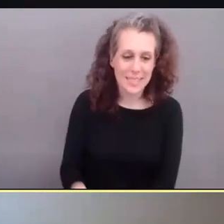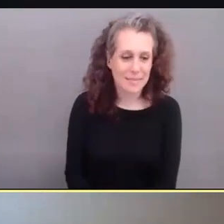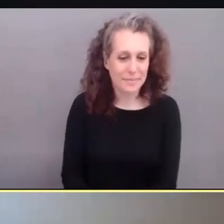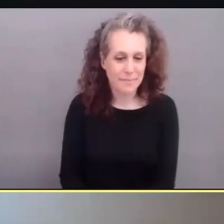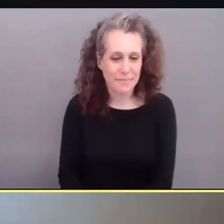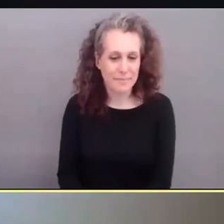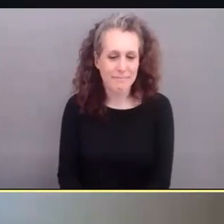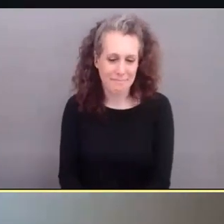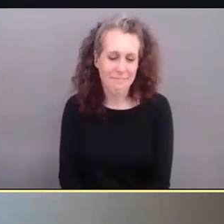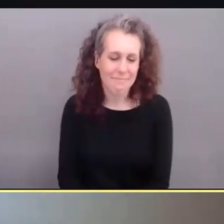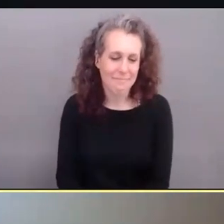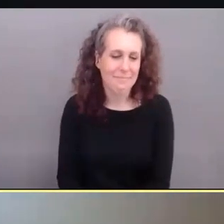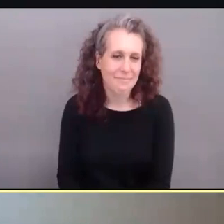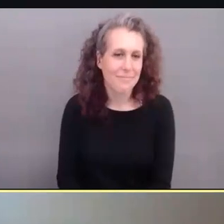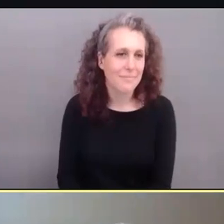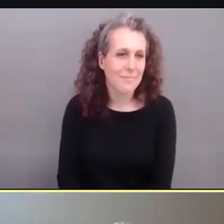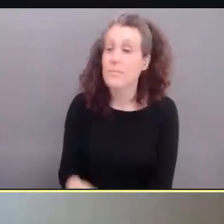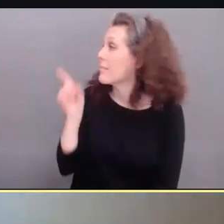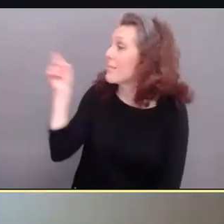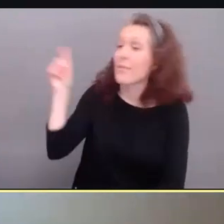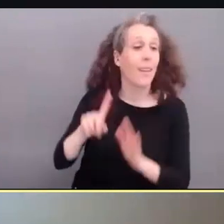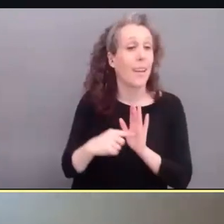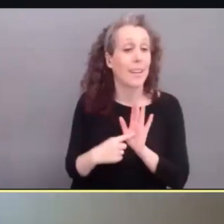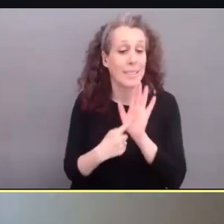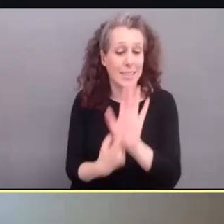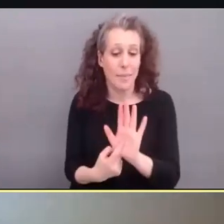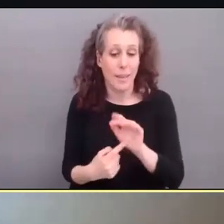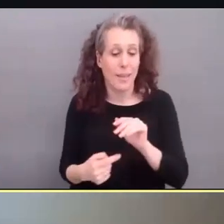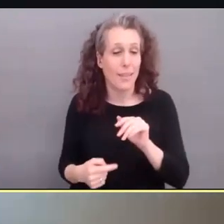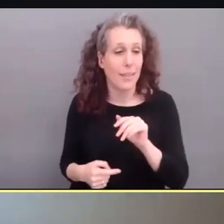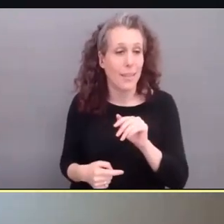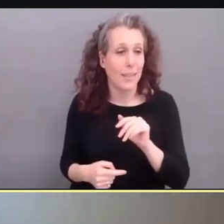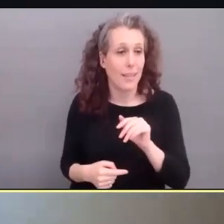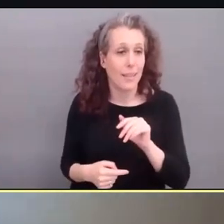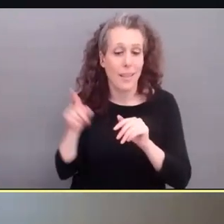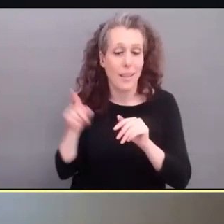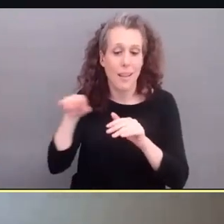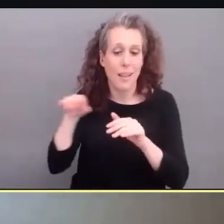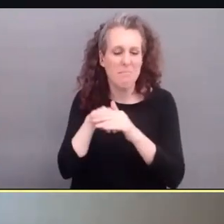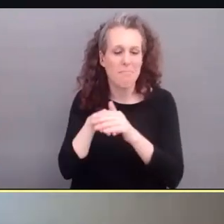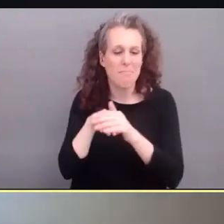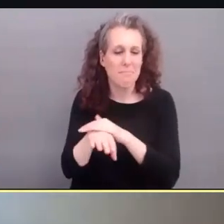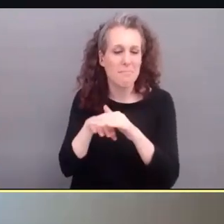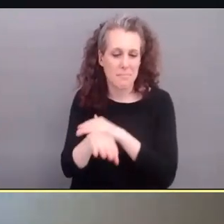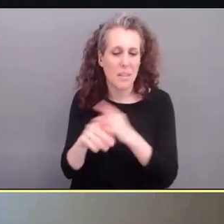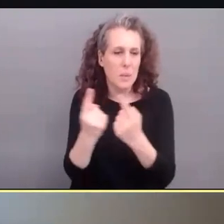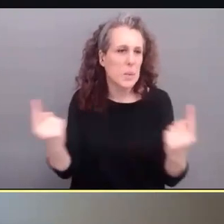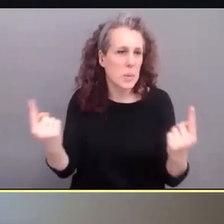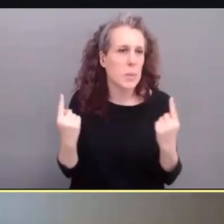this is another example where we go into detail about accessible and usable rooms.